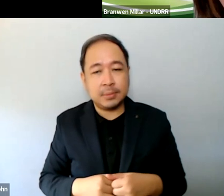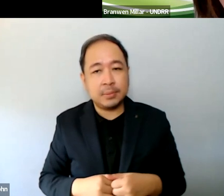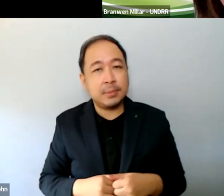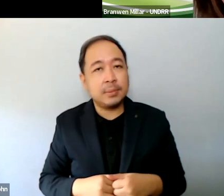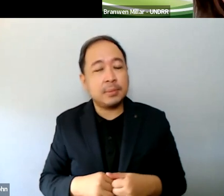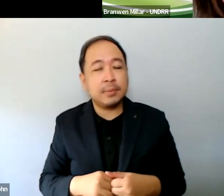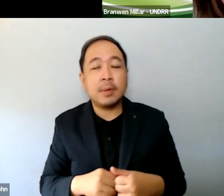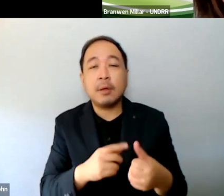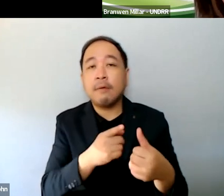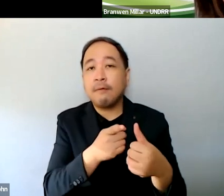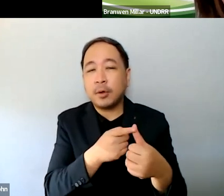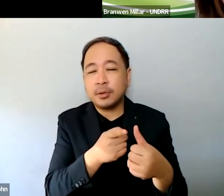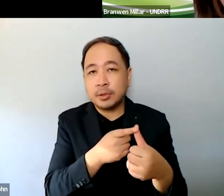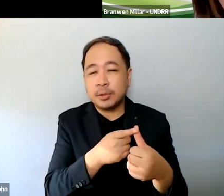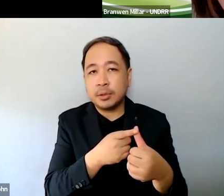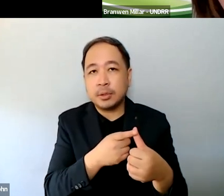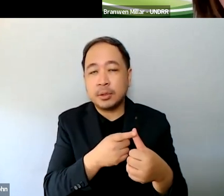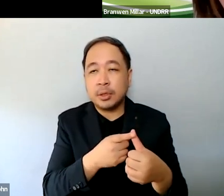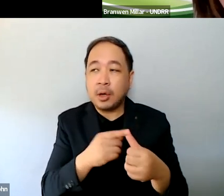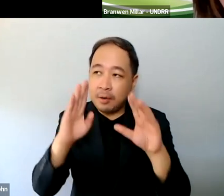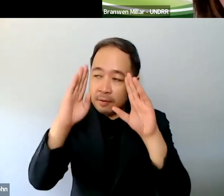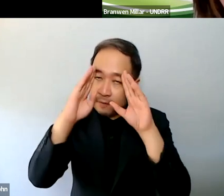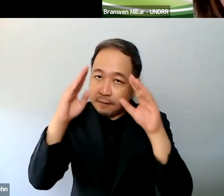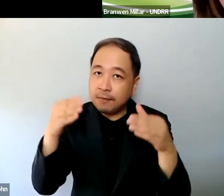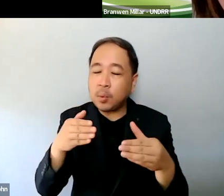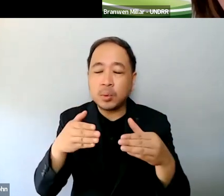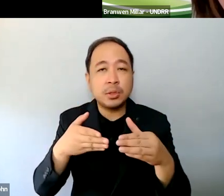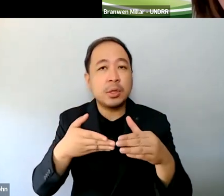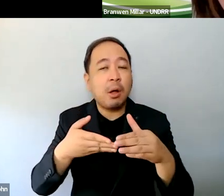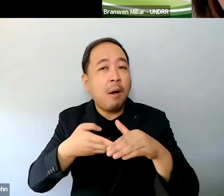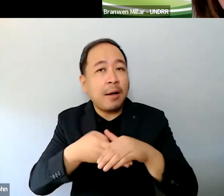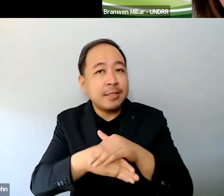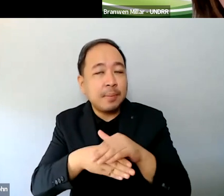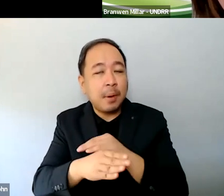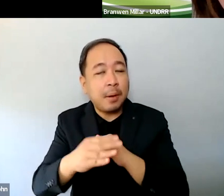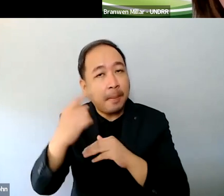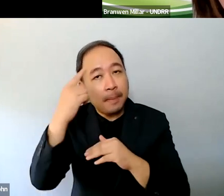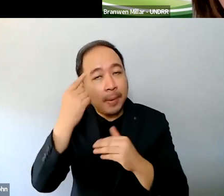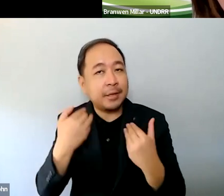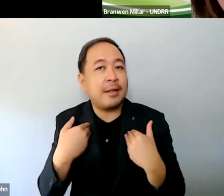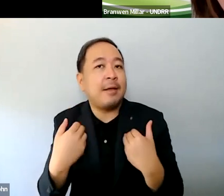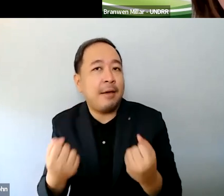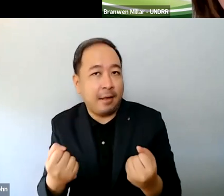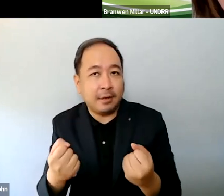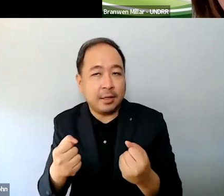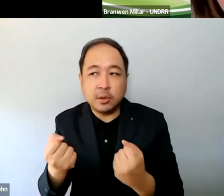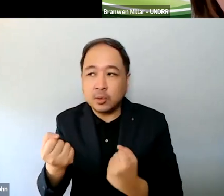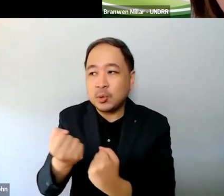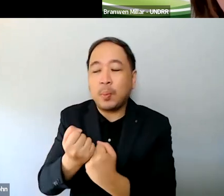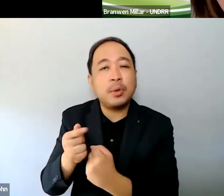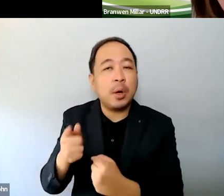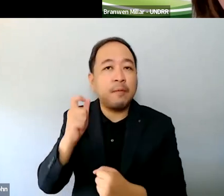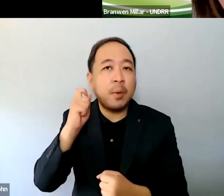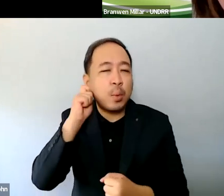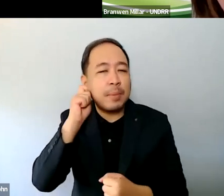Point number 1, we are willing to focus on accessible mental health infrastructure and assistance targeted at women in the context